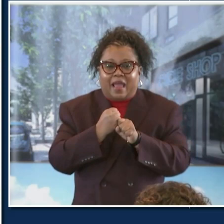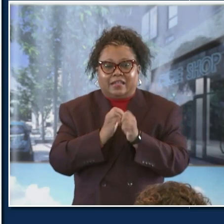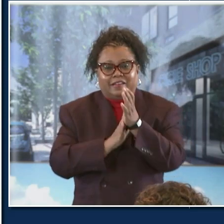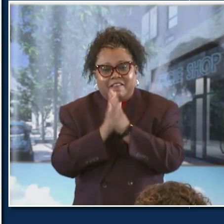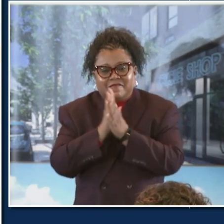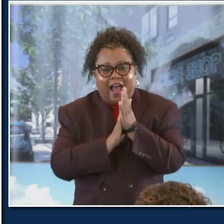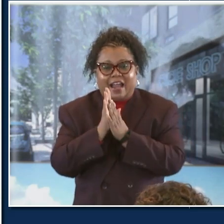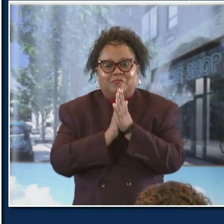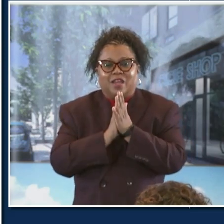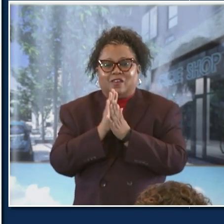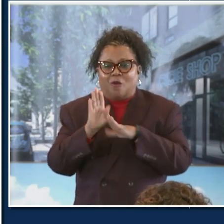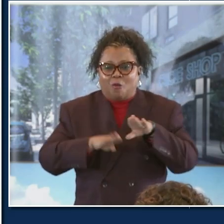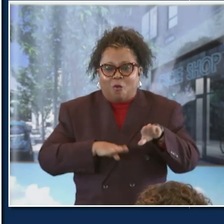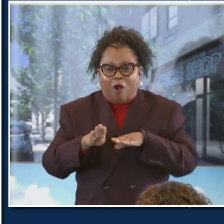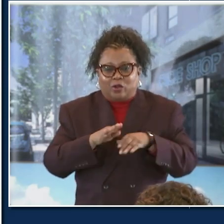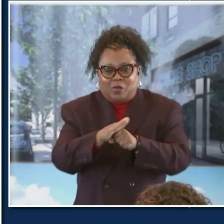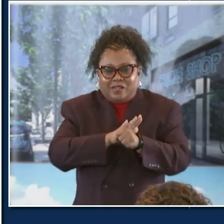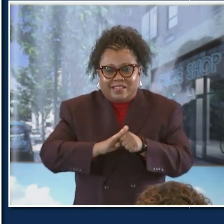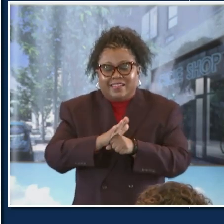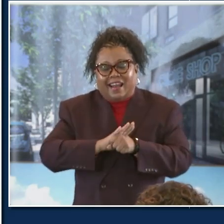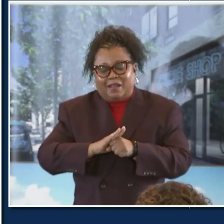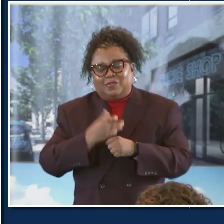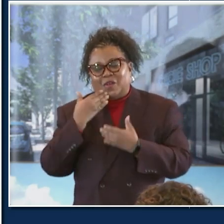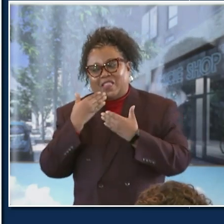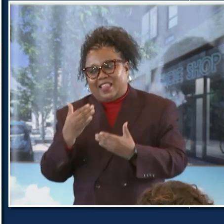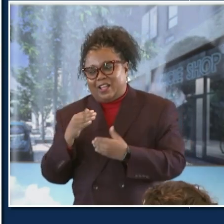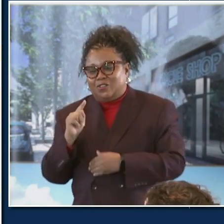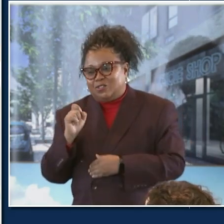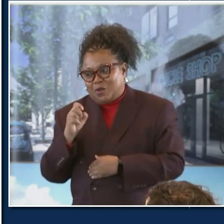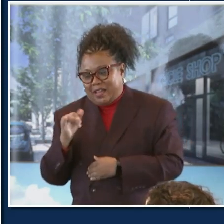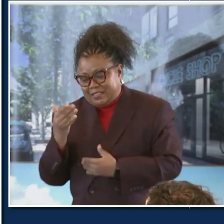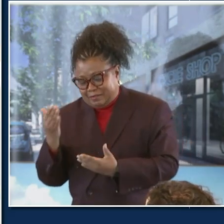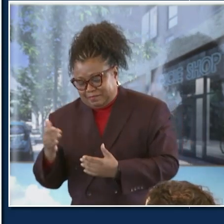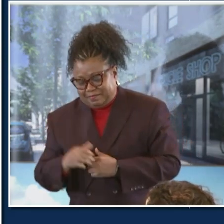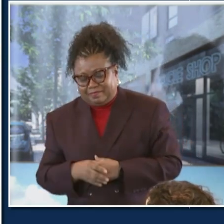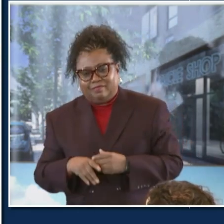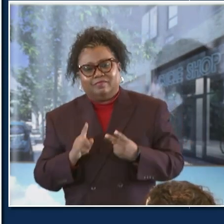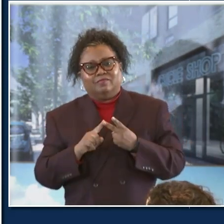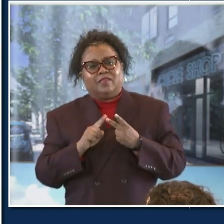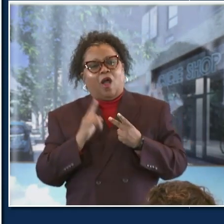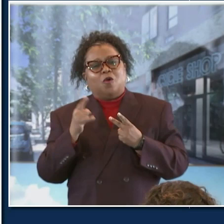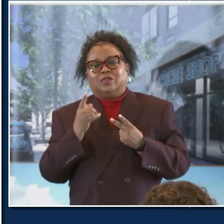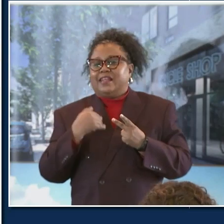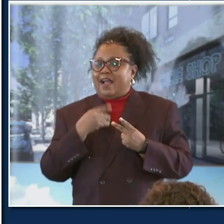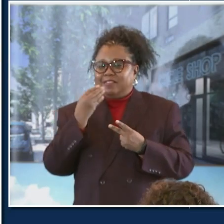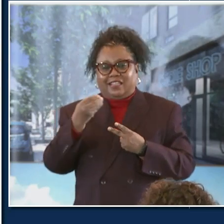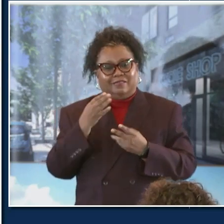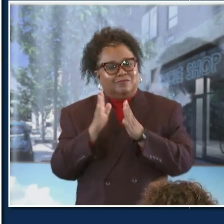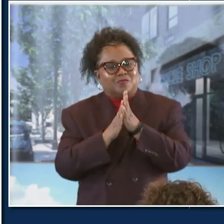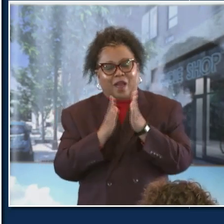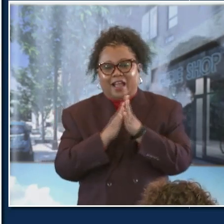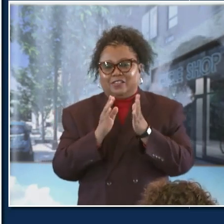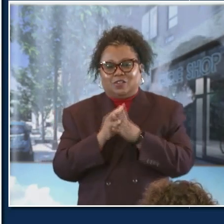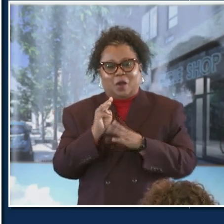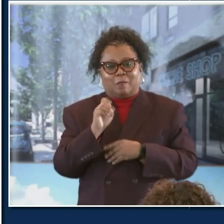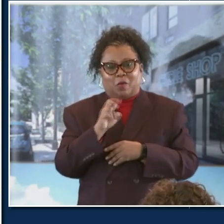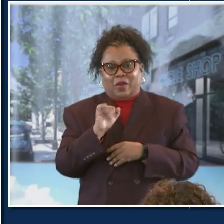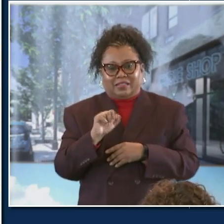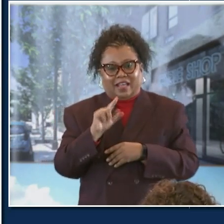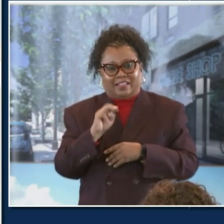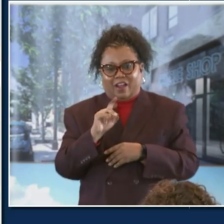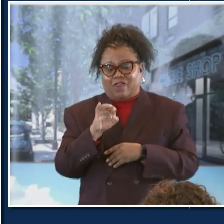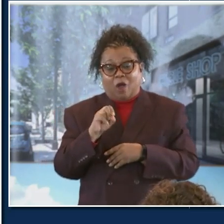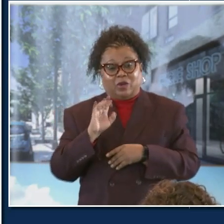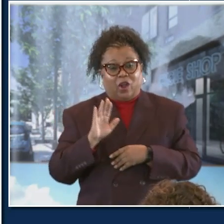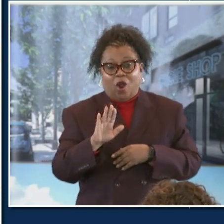vibrant, walkable neighborhoods. So thank you, Tracy. I also always have to give praise to Marissa Navarra